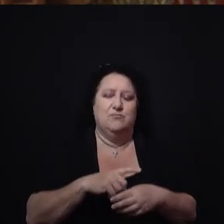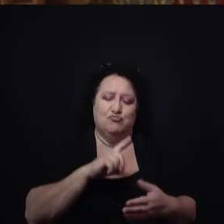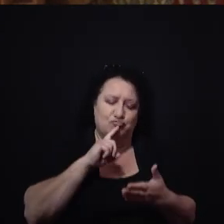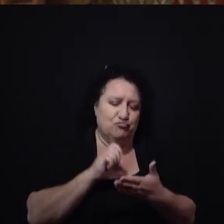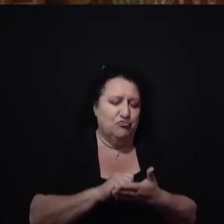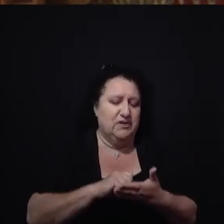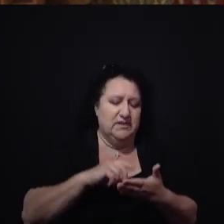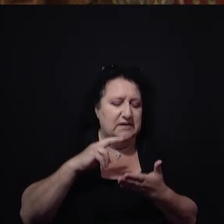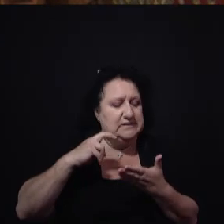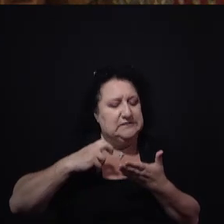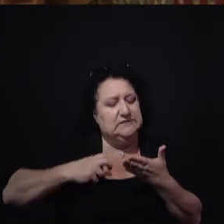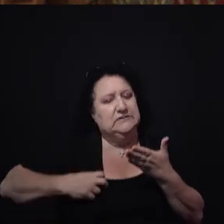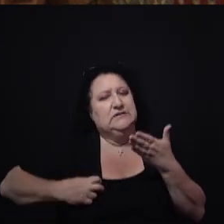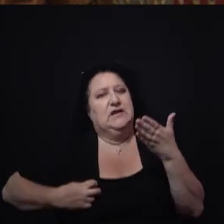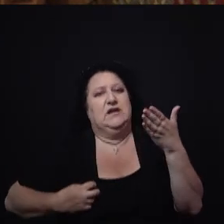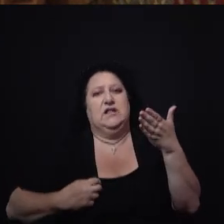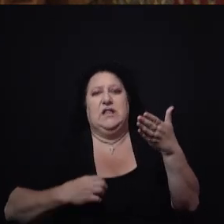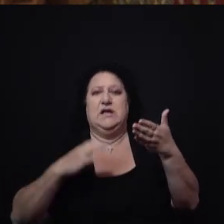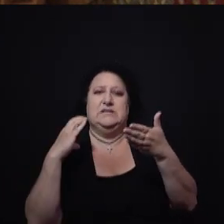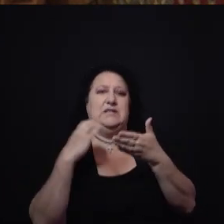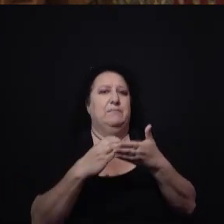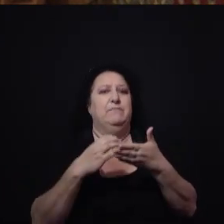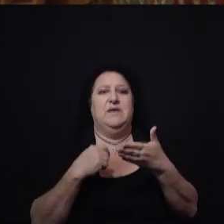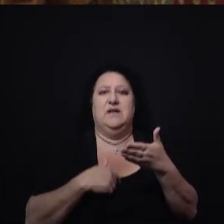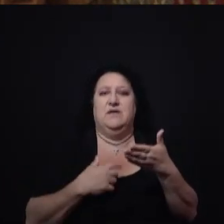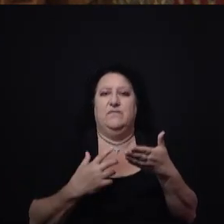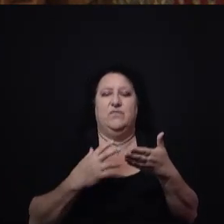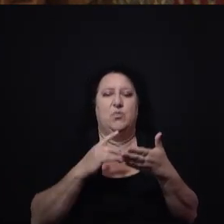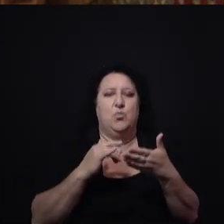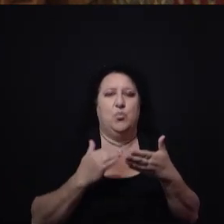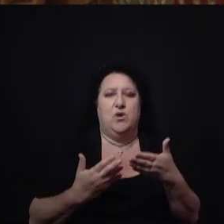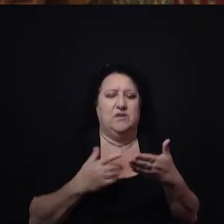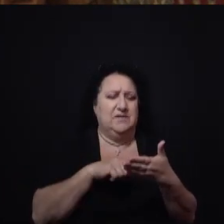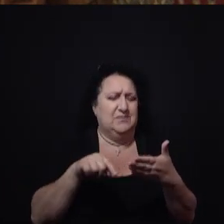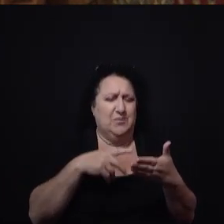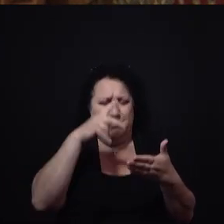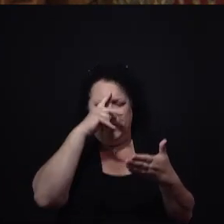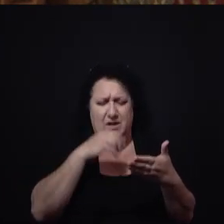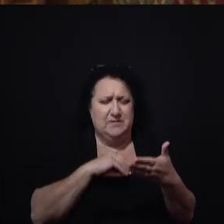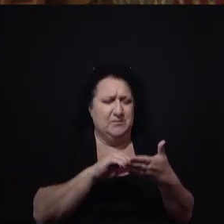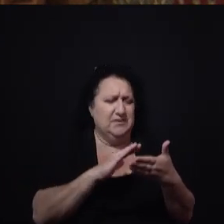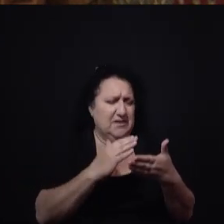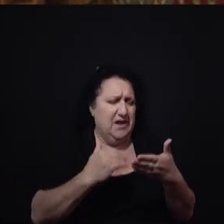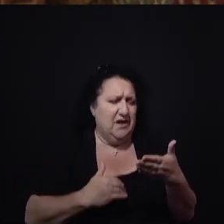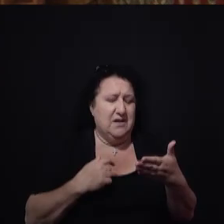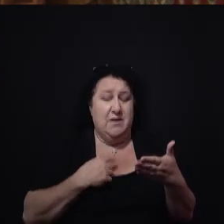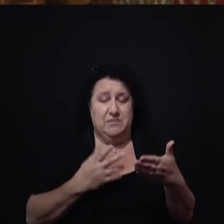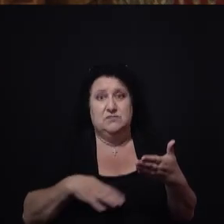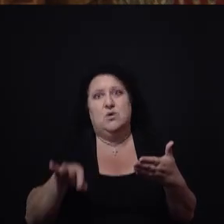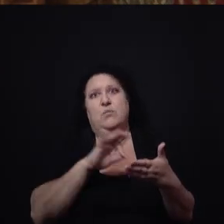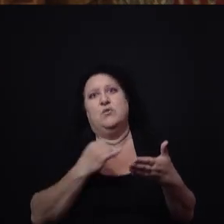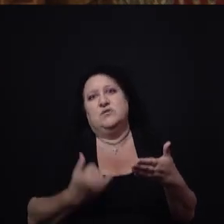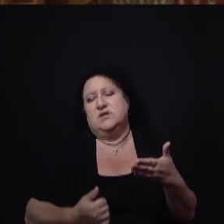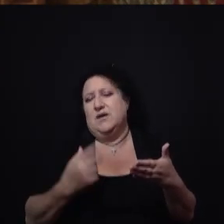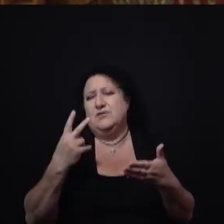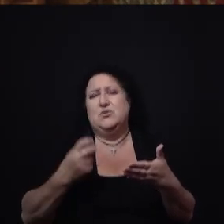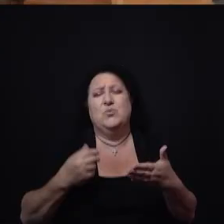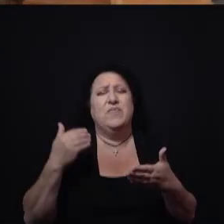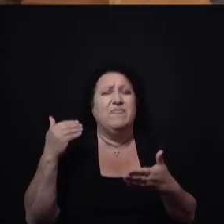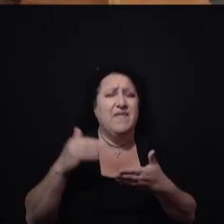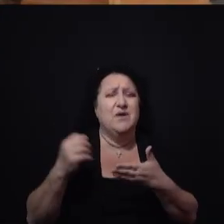way, because what Paul has to say here is so unbelievably pertinent today, 2,000 years almost after he wrote